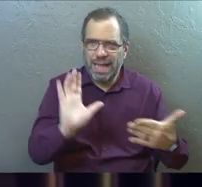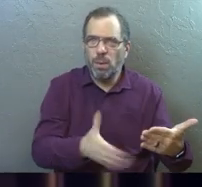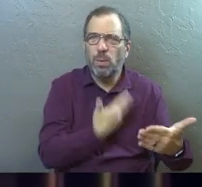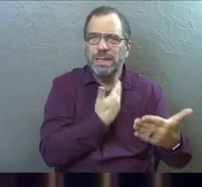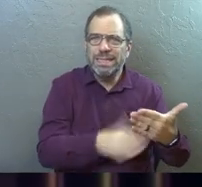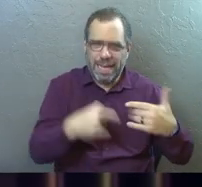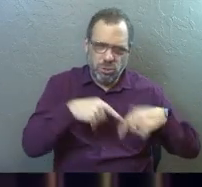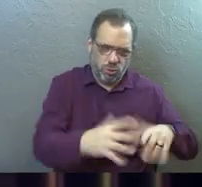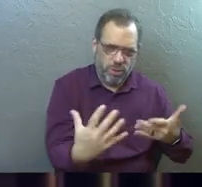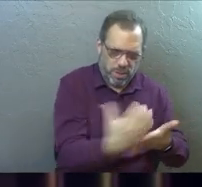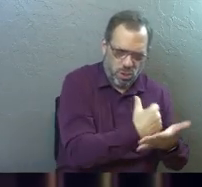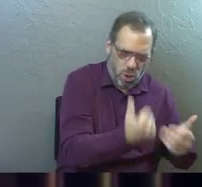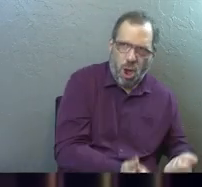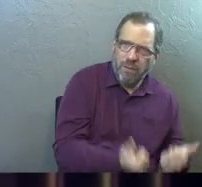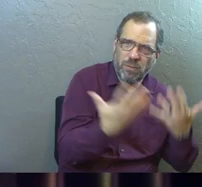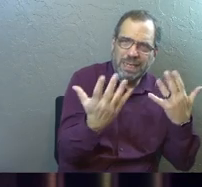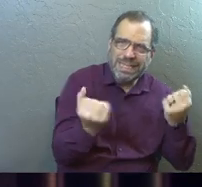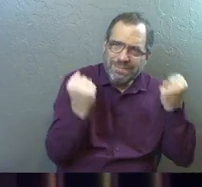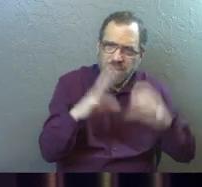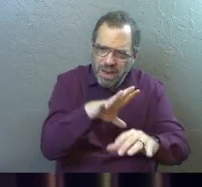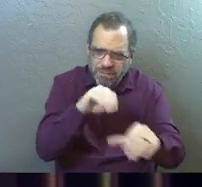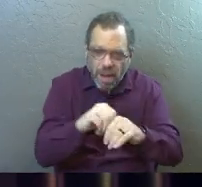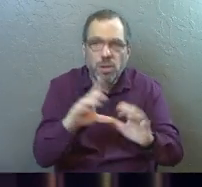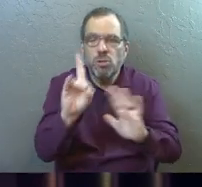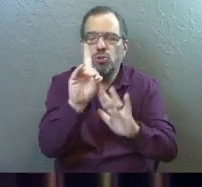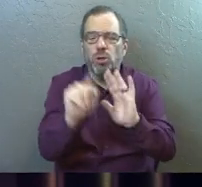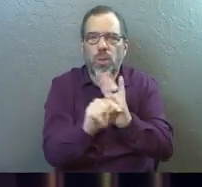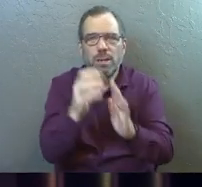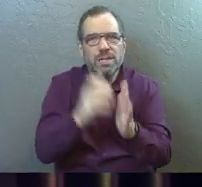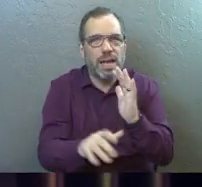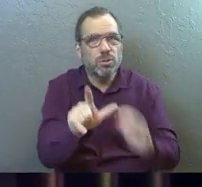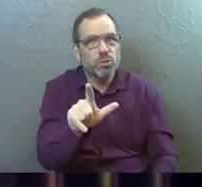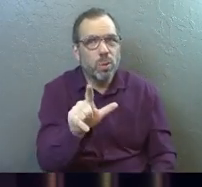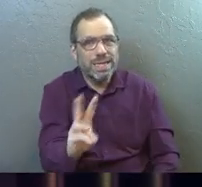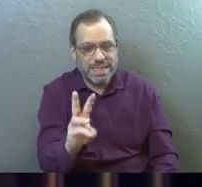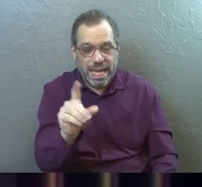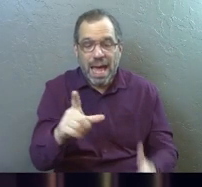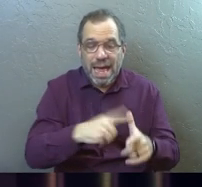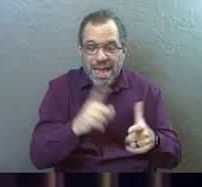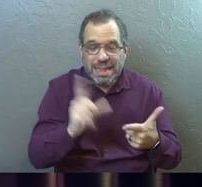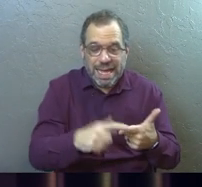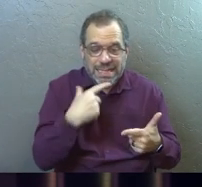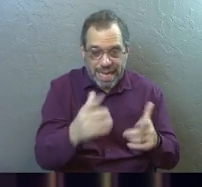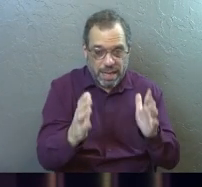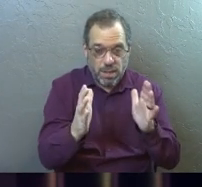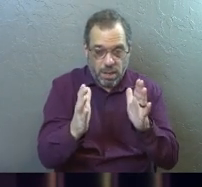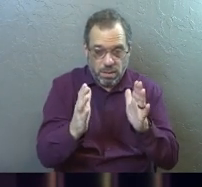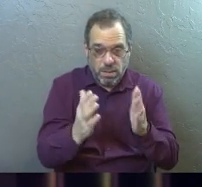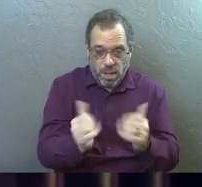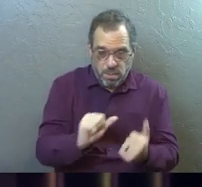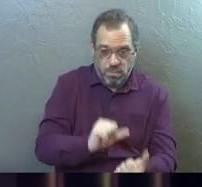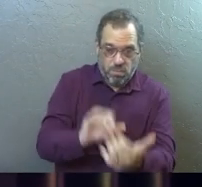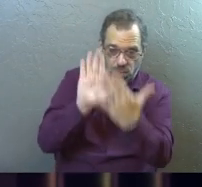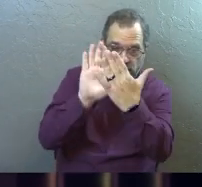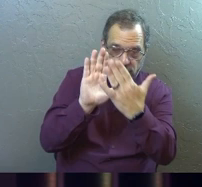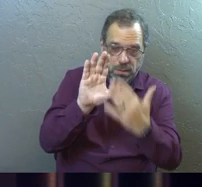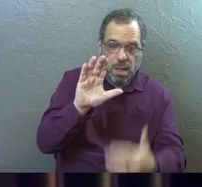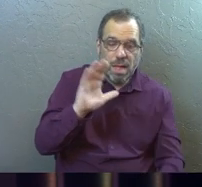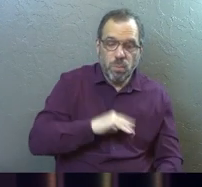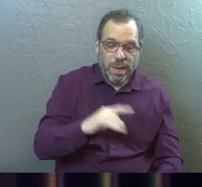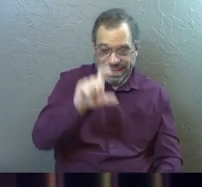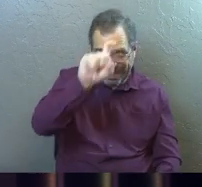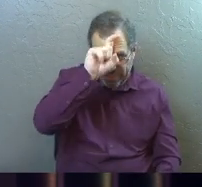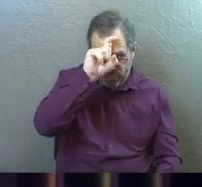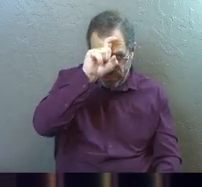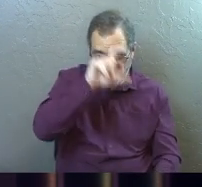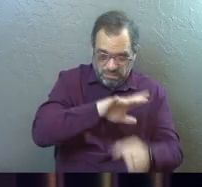sing while they make the offering. There's so much in it. So Deuteronomy 26, you must then say in the presence of the Lord, when the